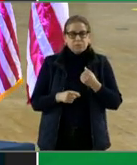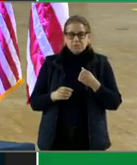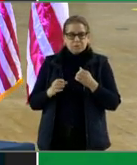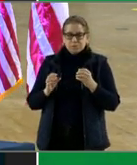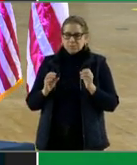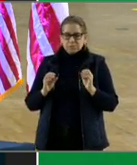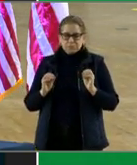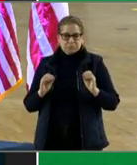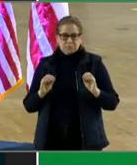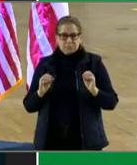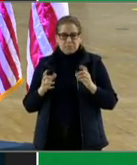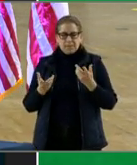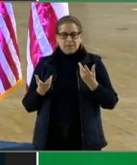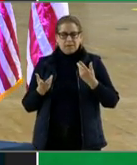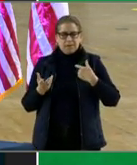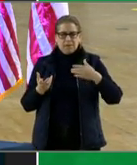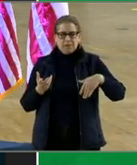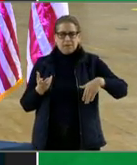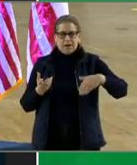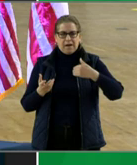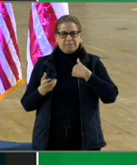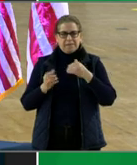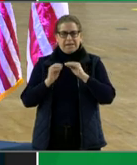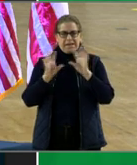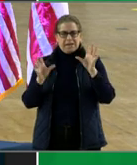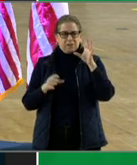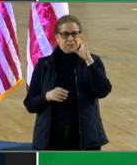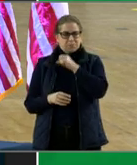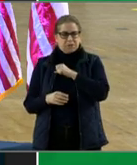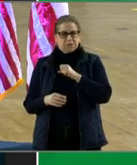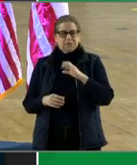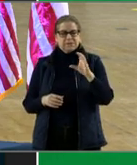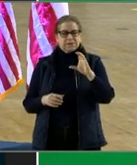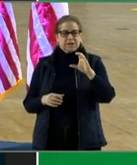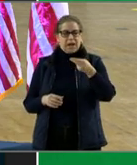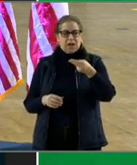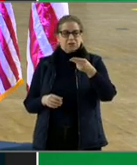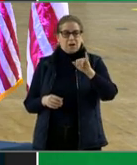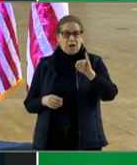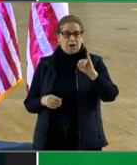The CHIME model, or CHIME